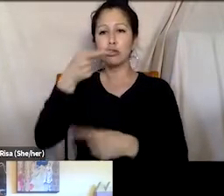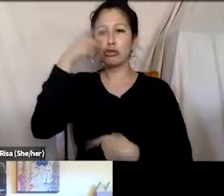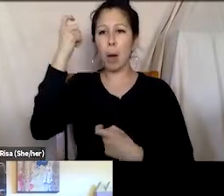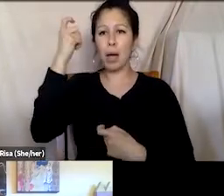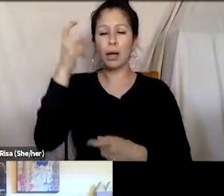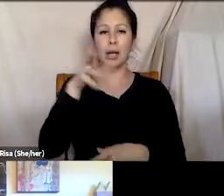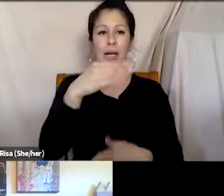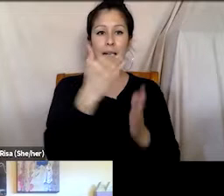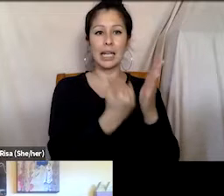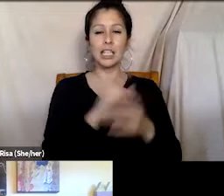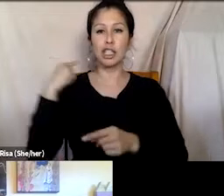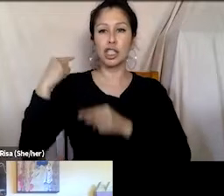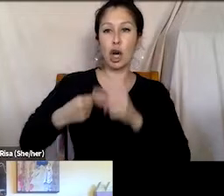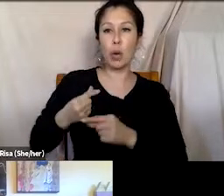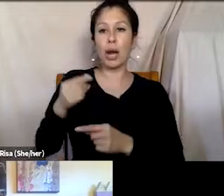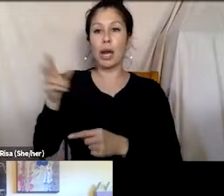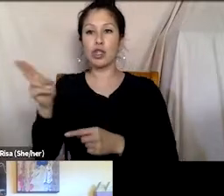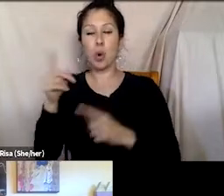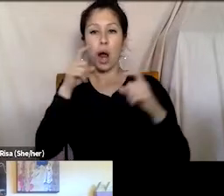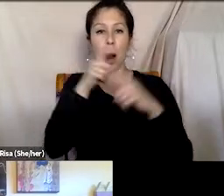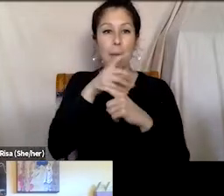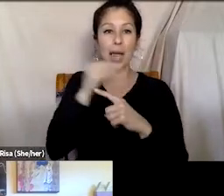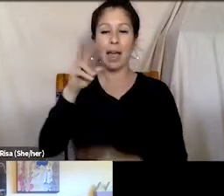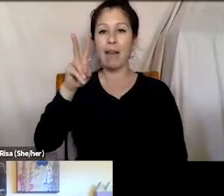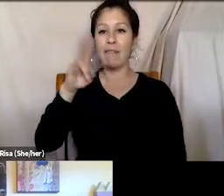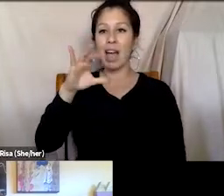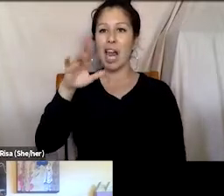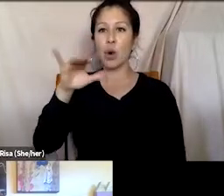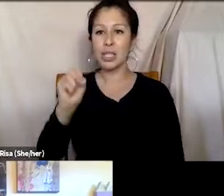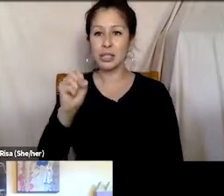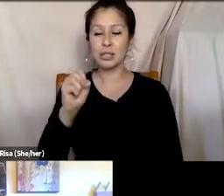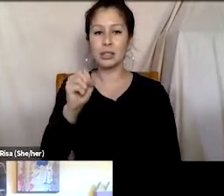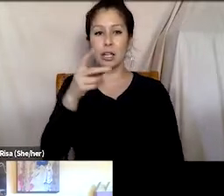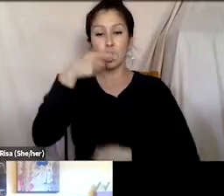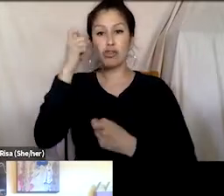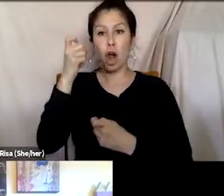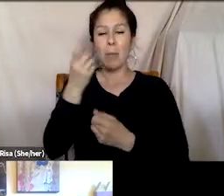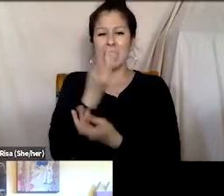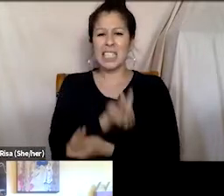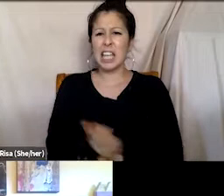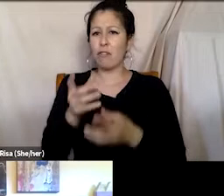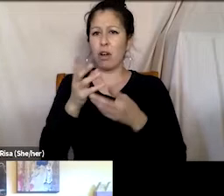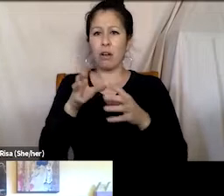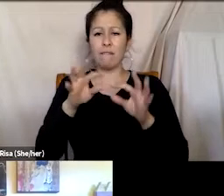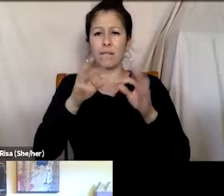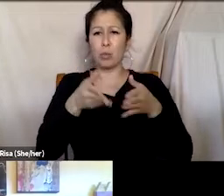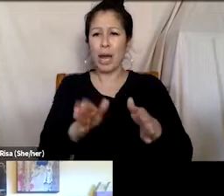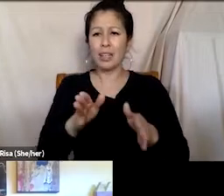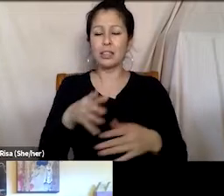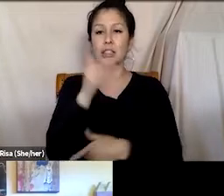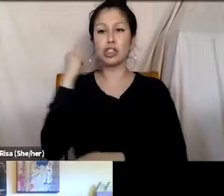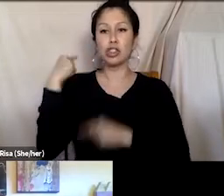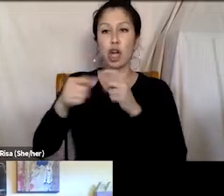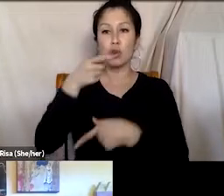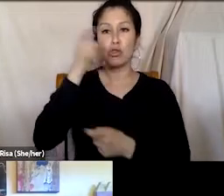lists the generational, historical, complex, and vicarious. So trauma comes in several forms. Generational